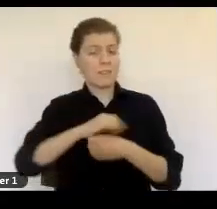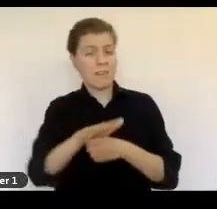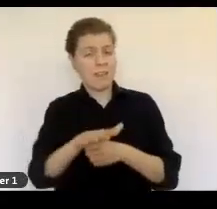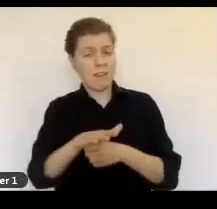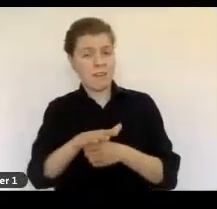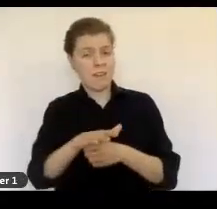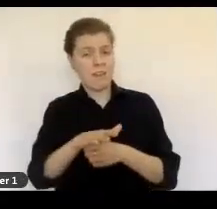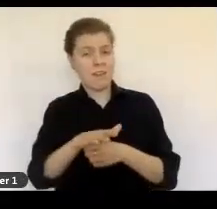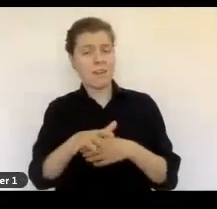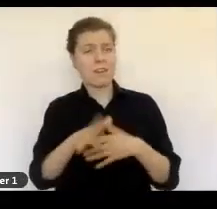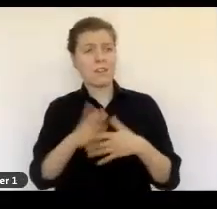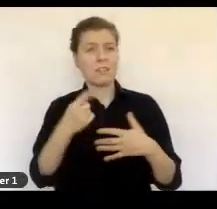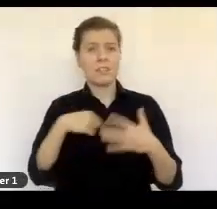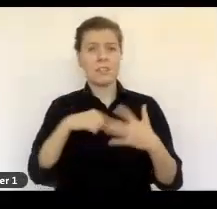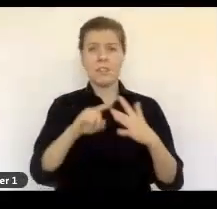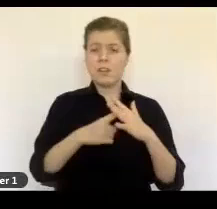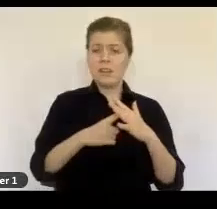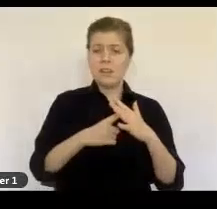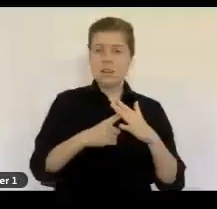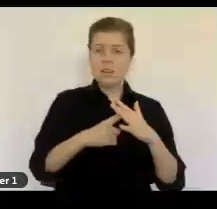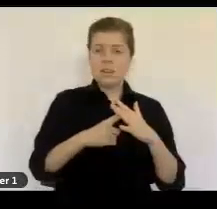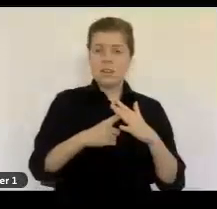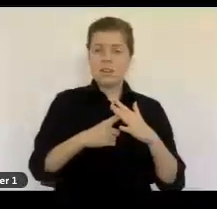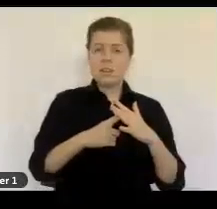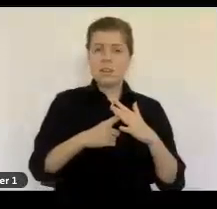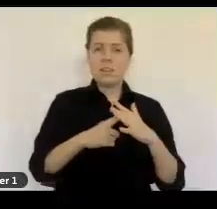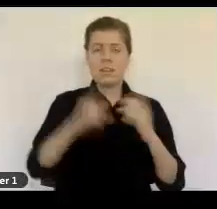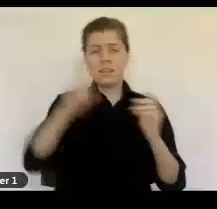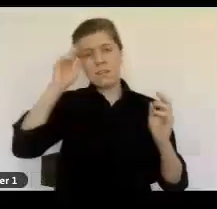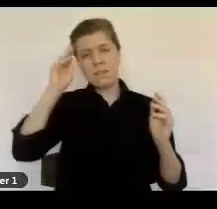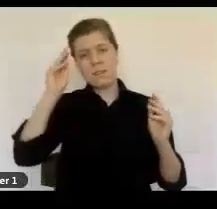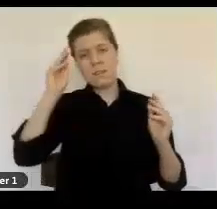As we started into this